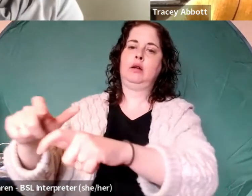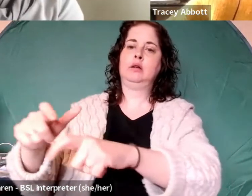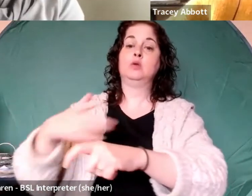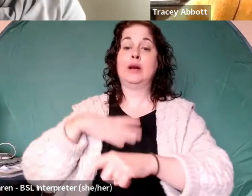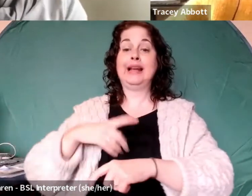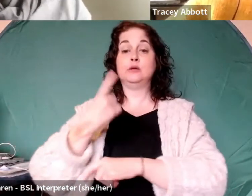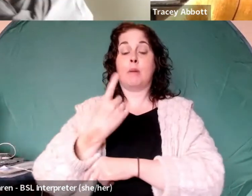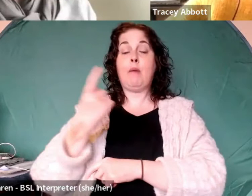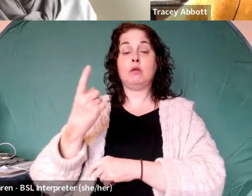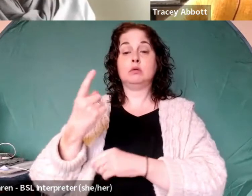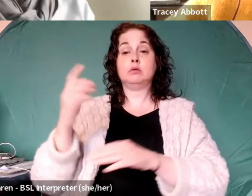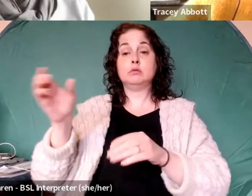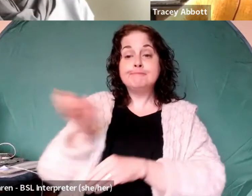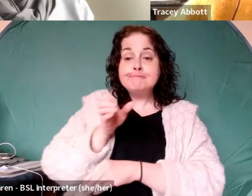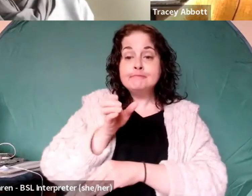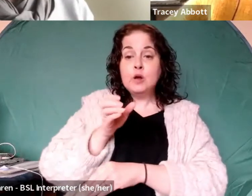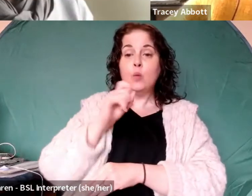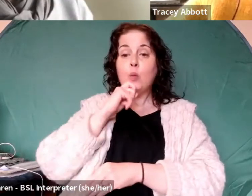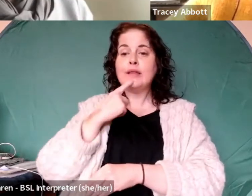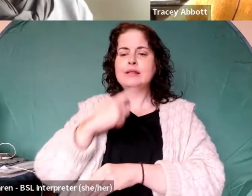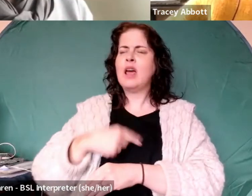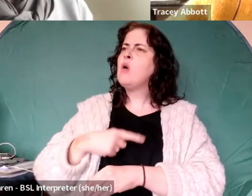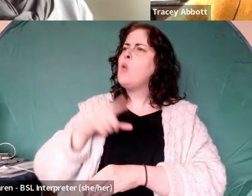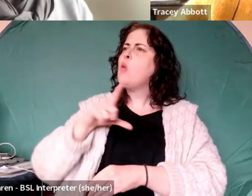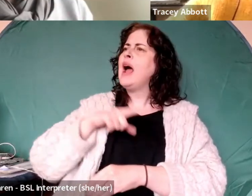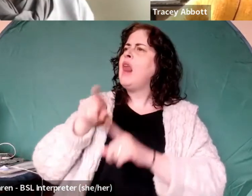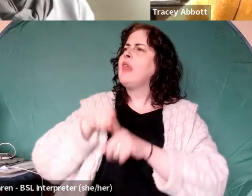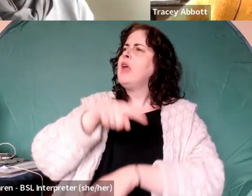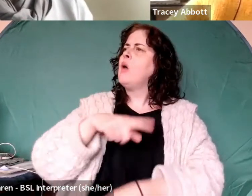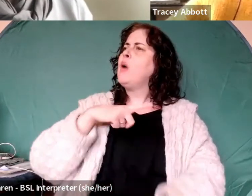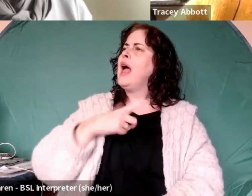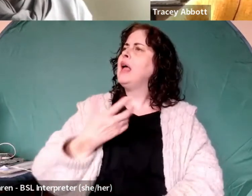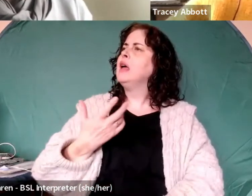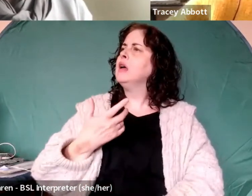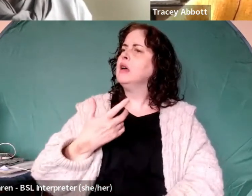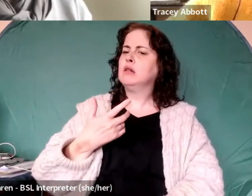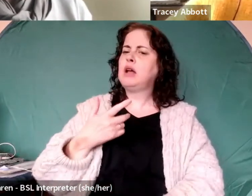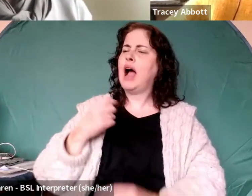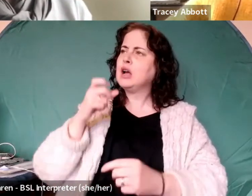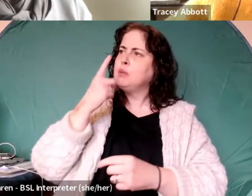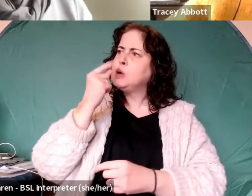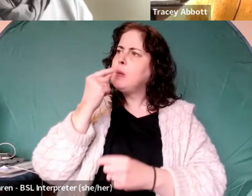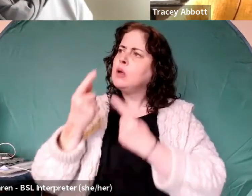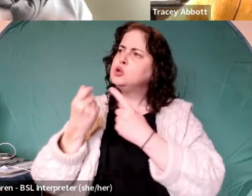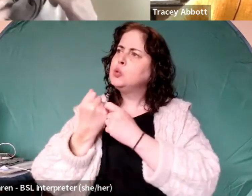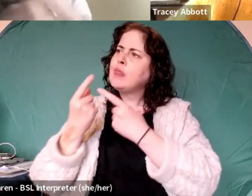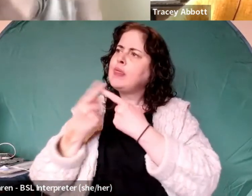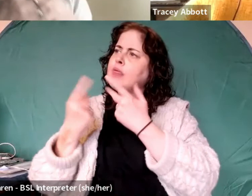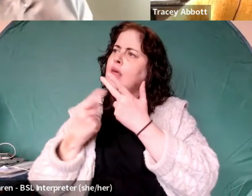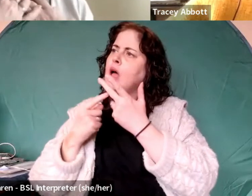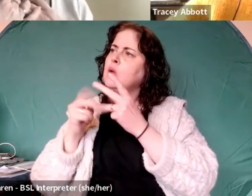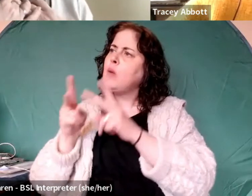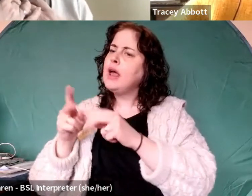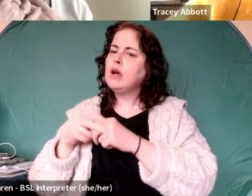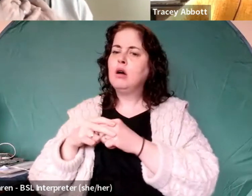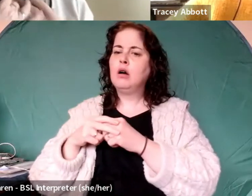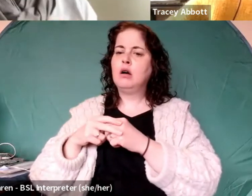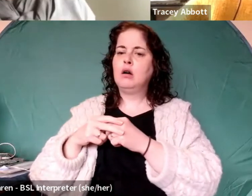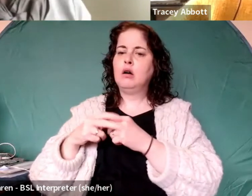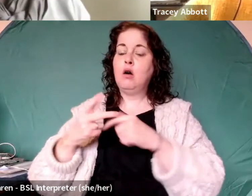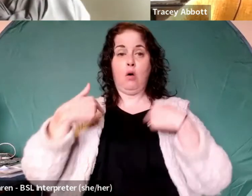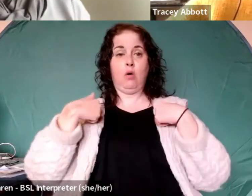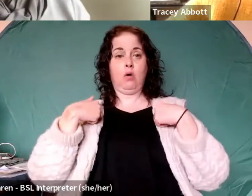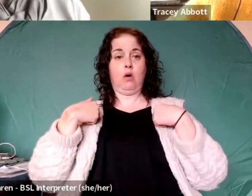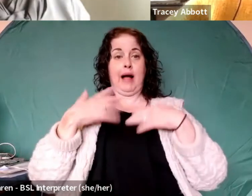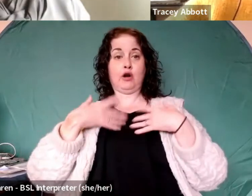in who will say, why are you doing it this way? Because actually there are other ways of doing things. And then the rest of us who are all the same will think, oh